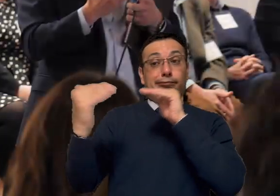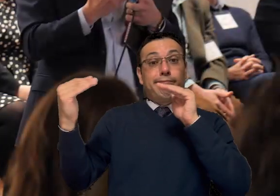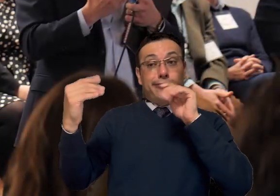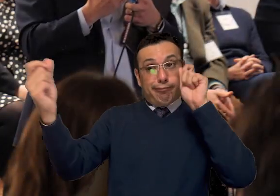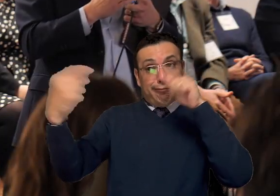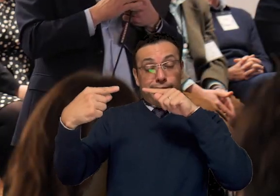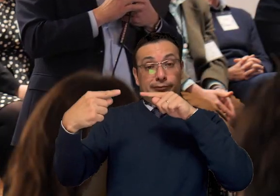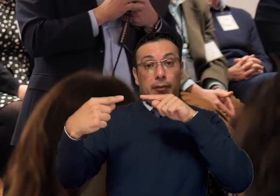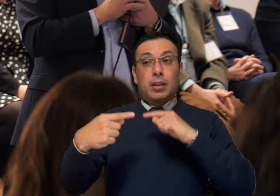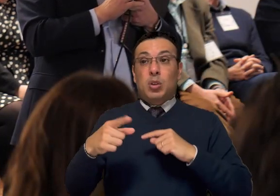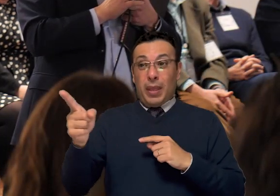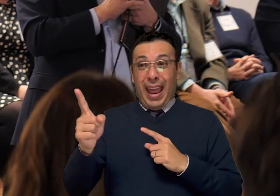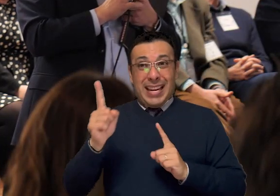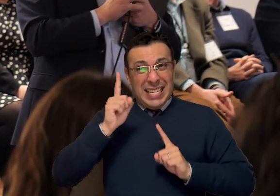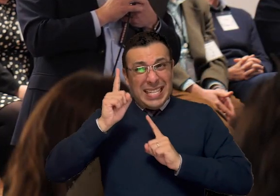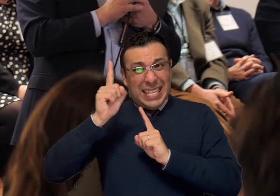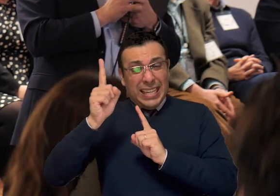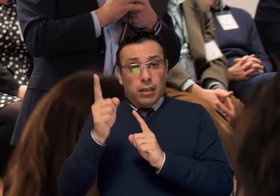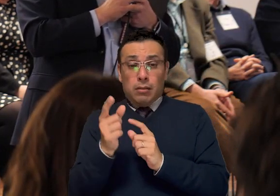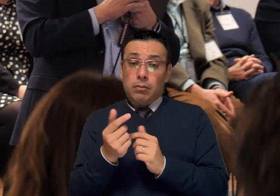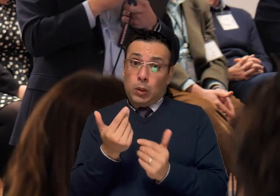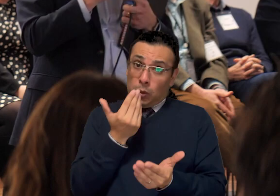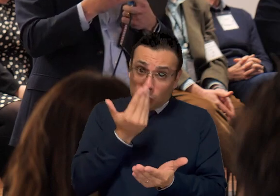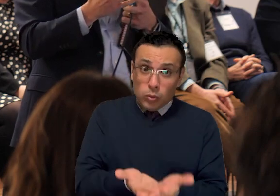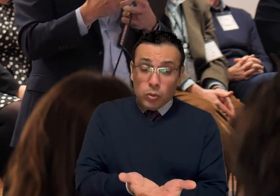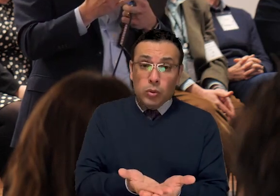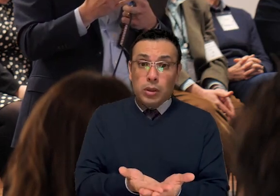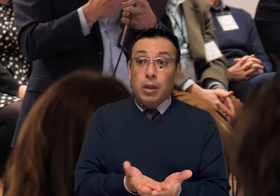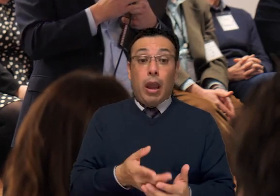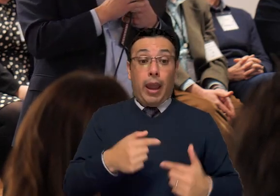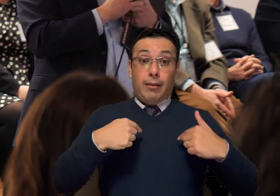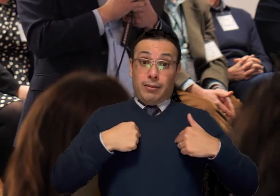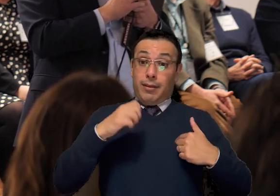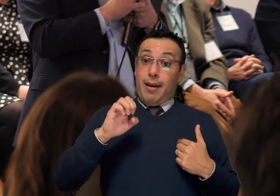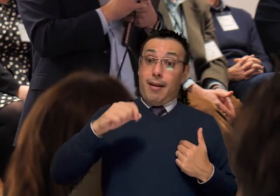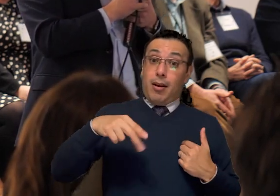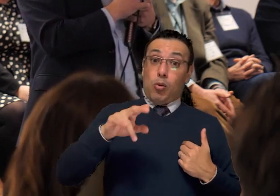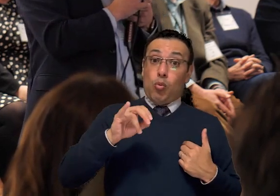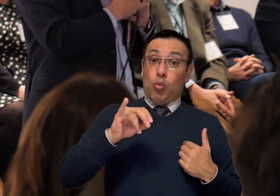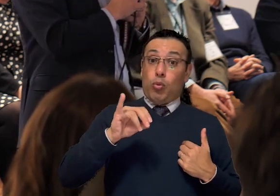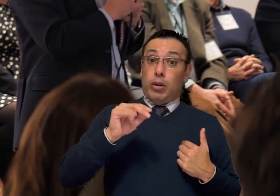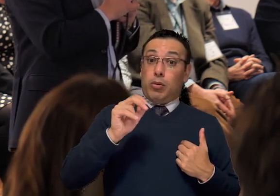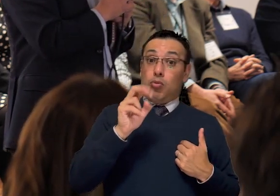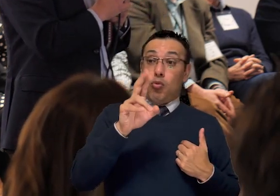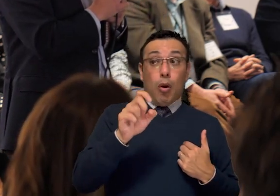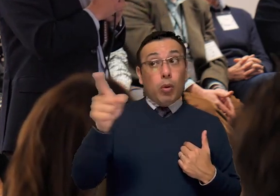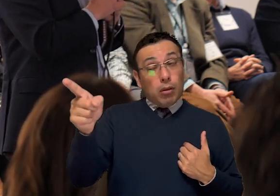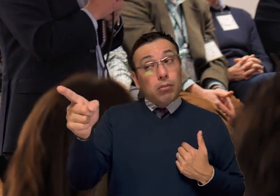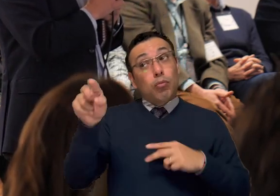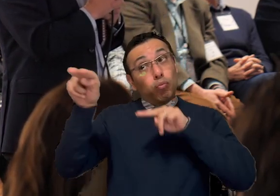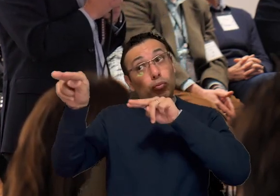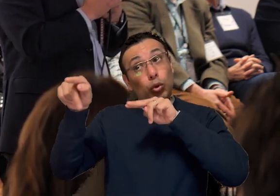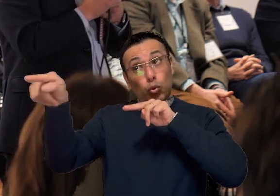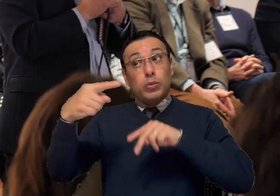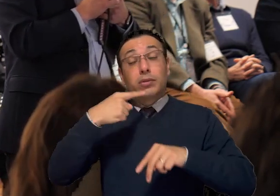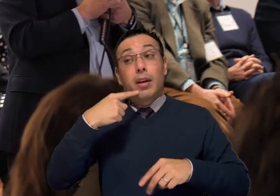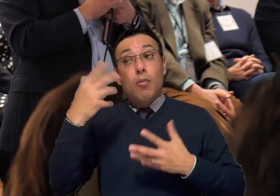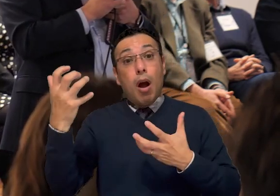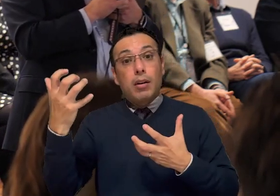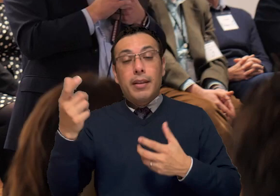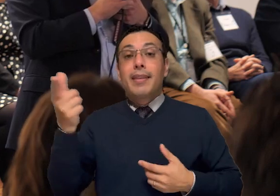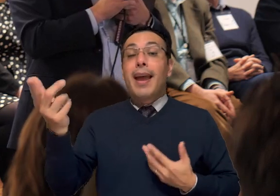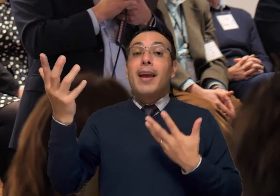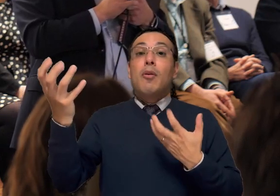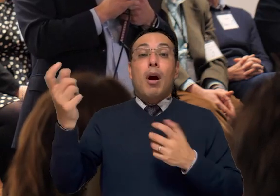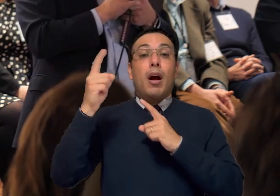it's a good ambition. We will hold them to it, but it's they have a strong ambition of I think